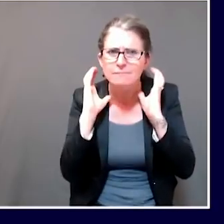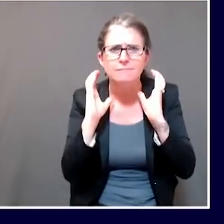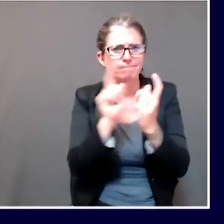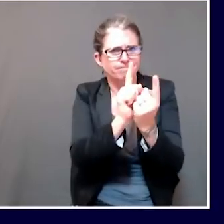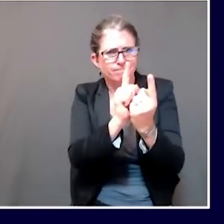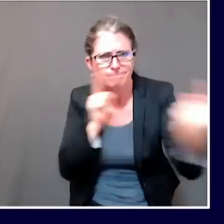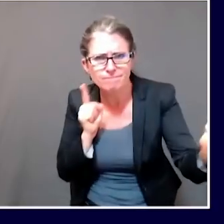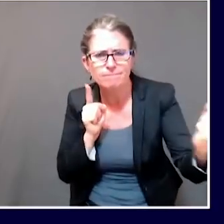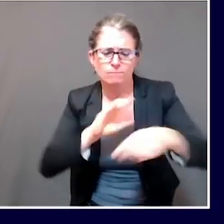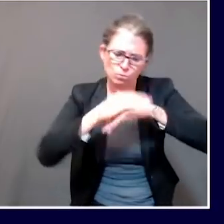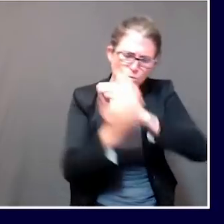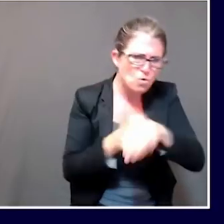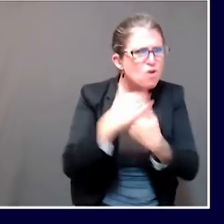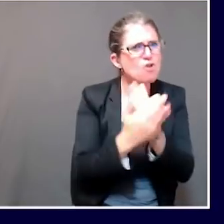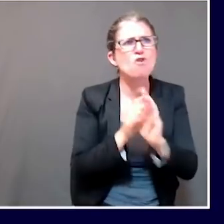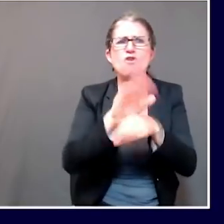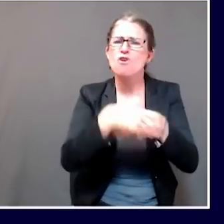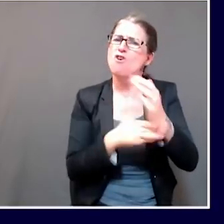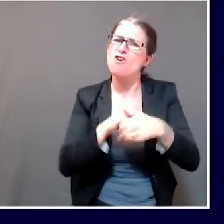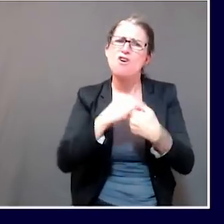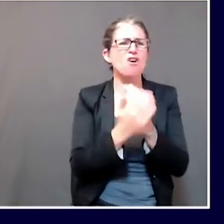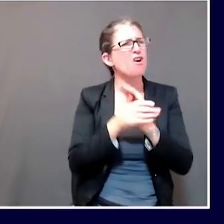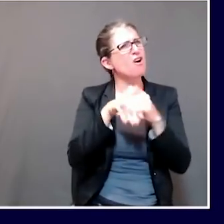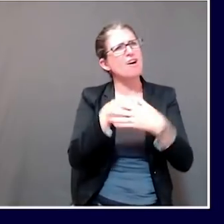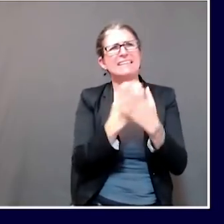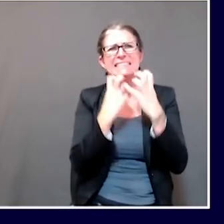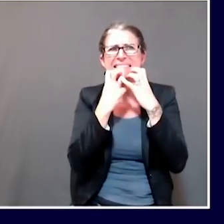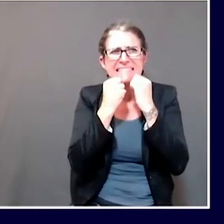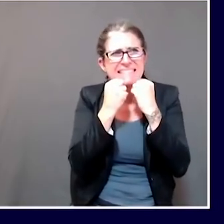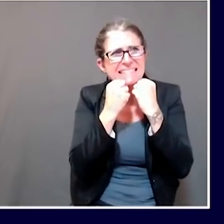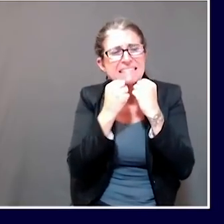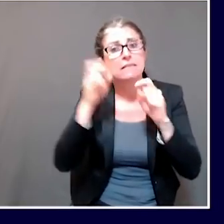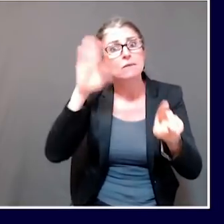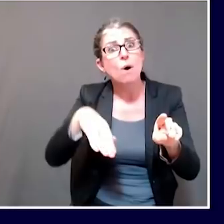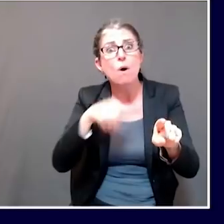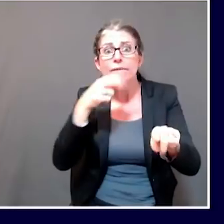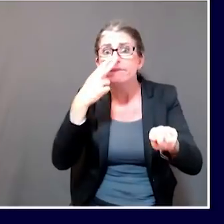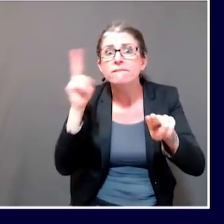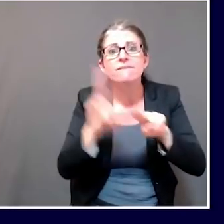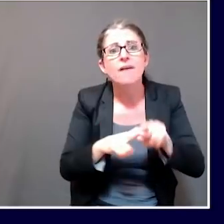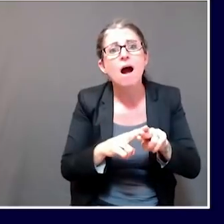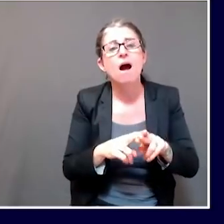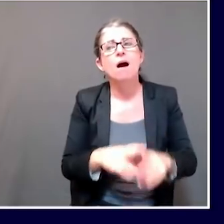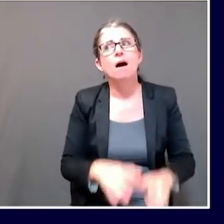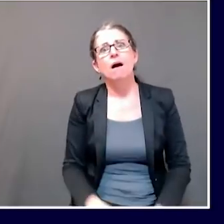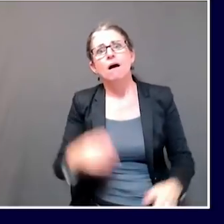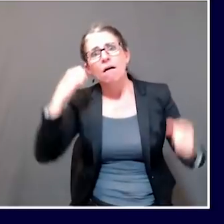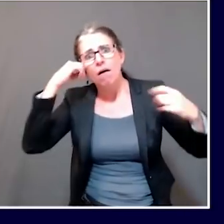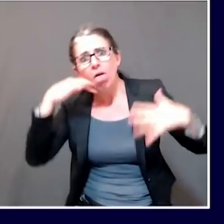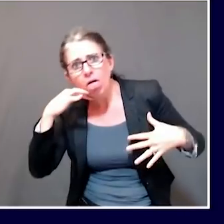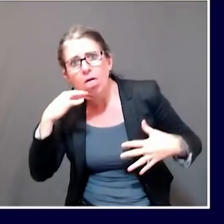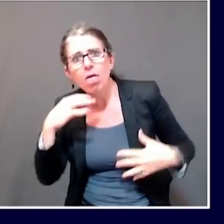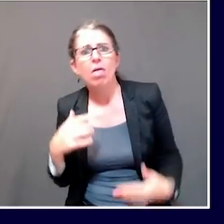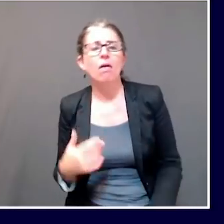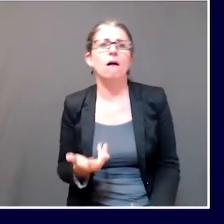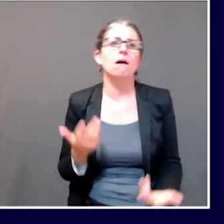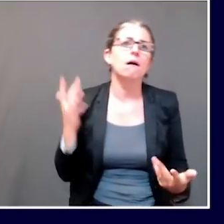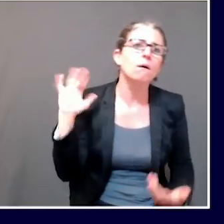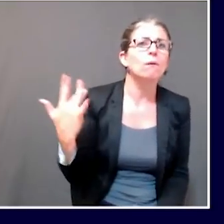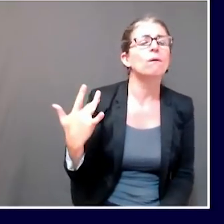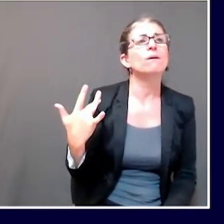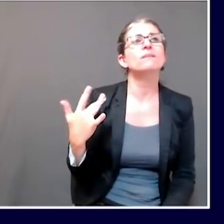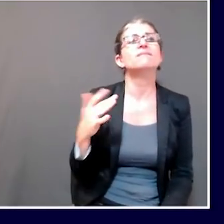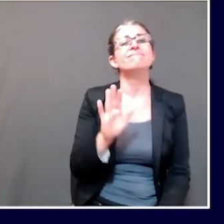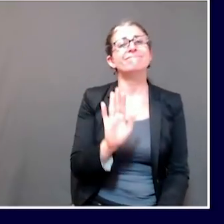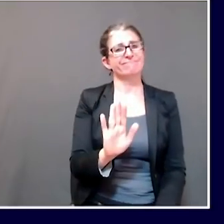We know how hard that is. It's not pleasant. It's not fun. But doing so is the reason that we have got